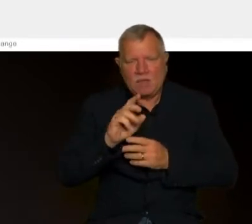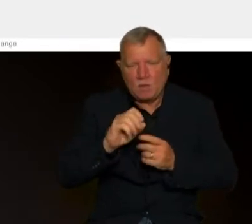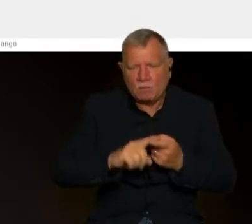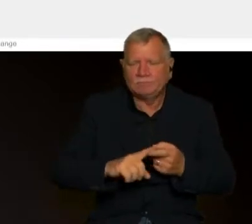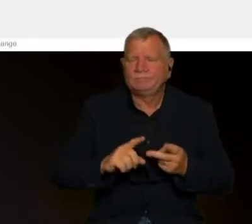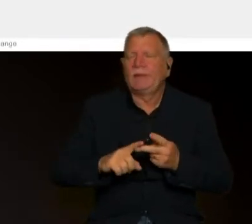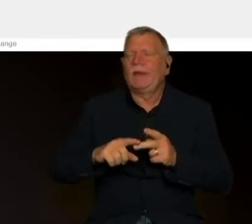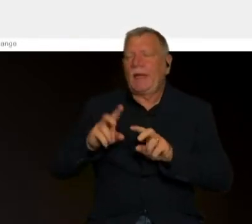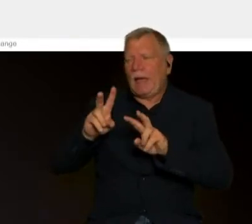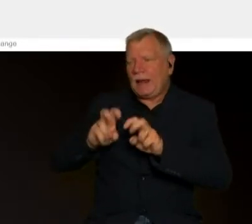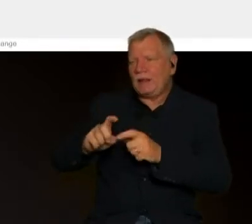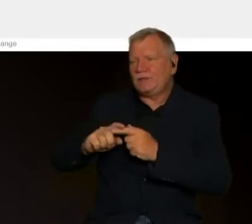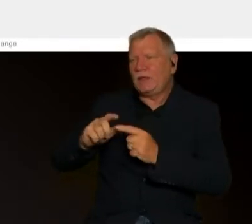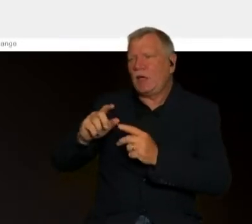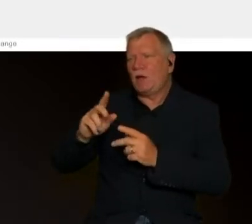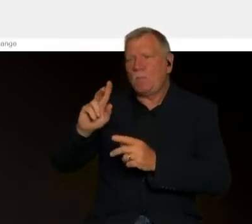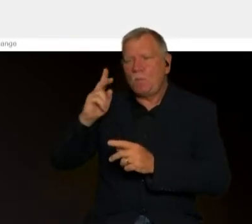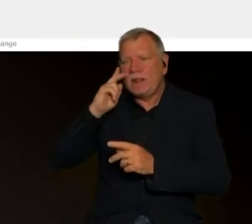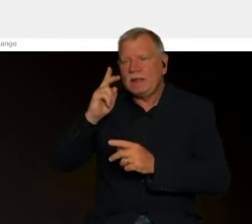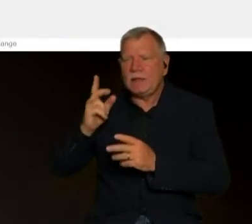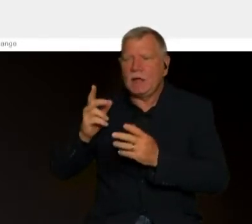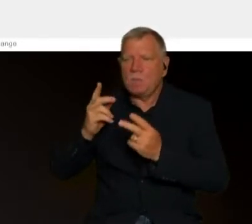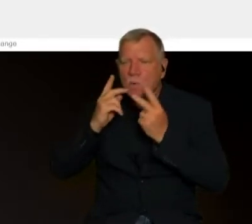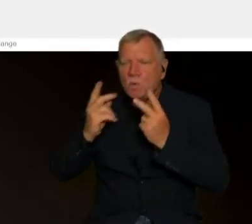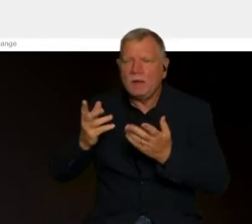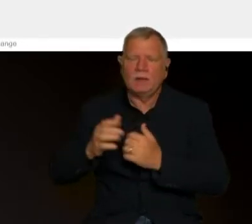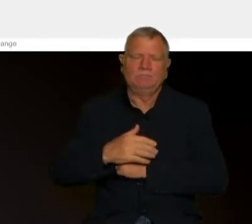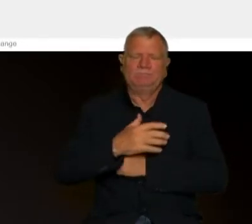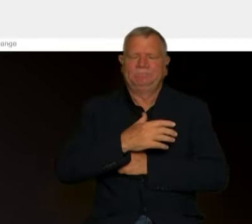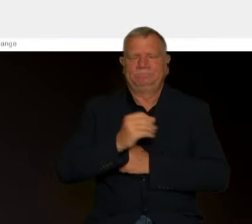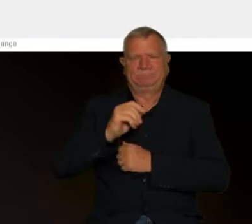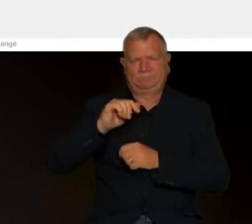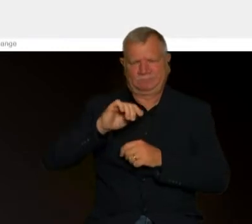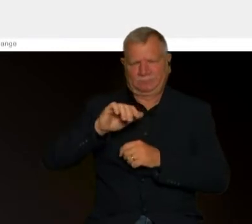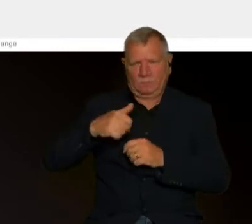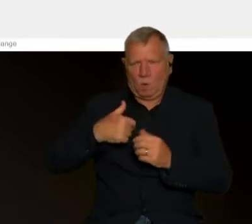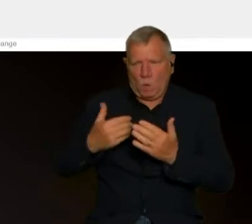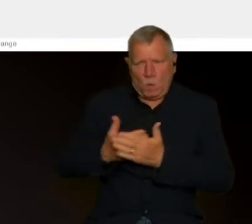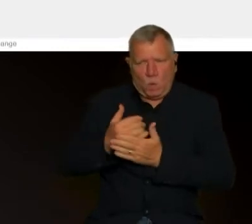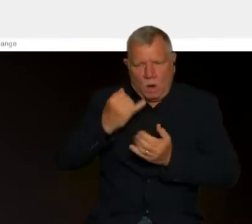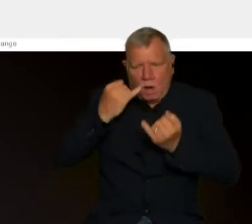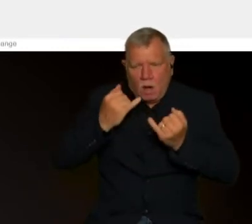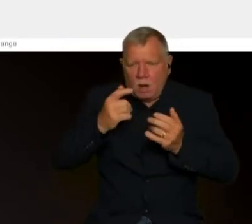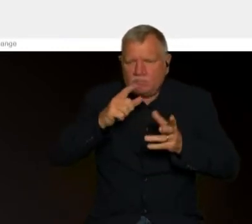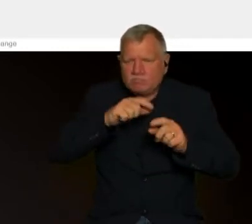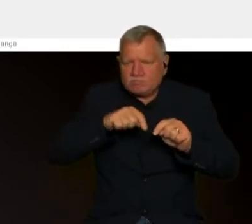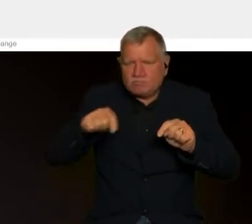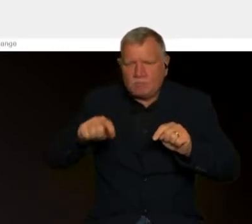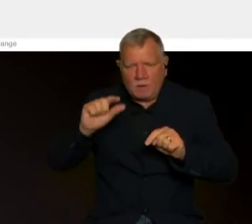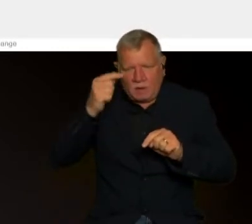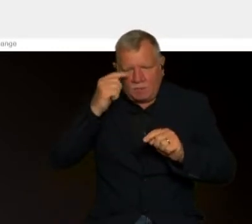data scientists, public policy analysts. So this is a very